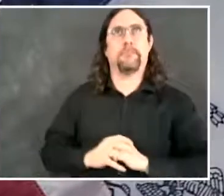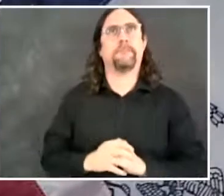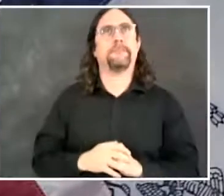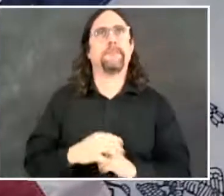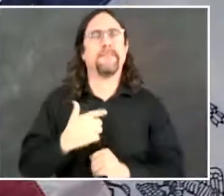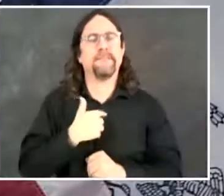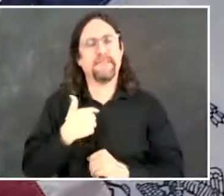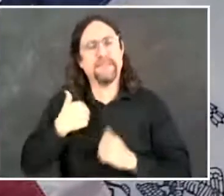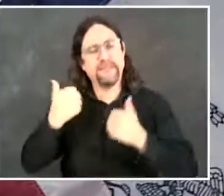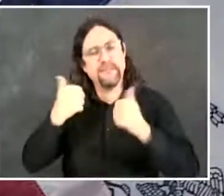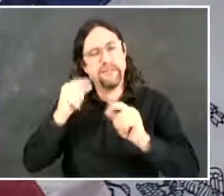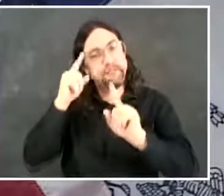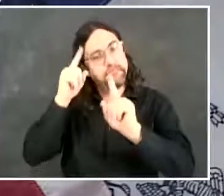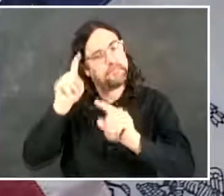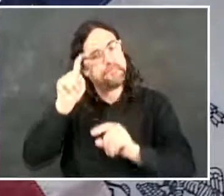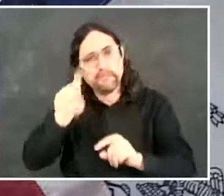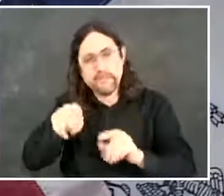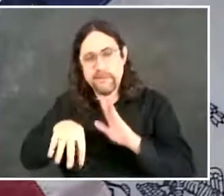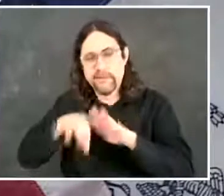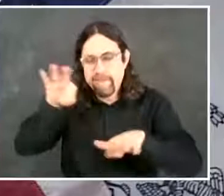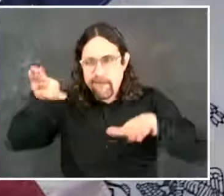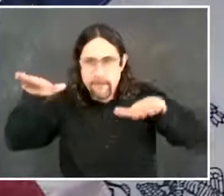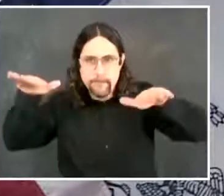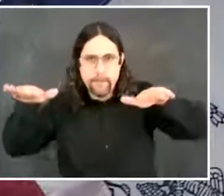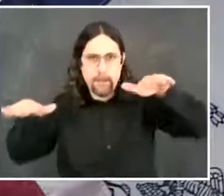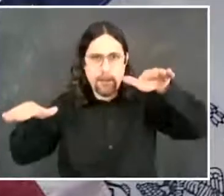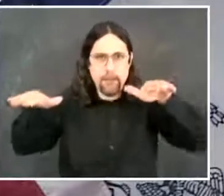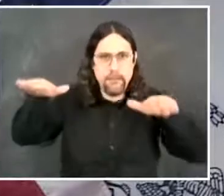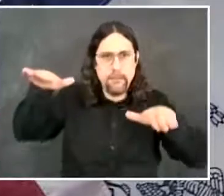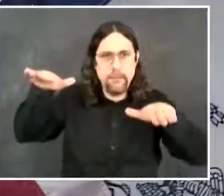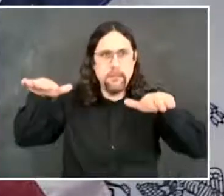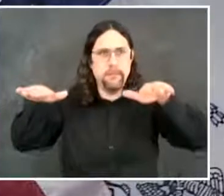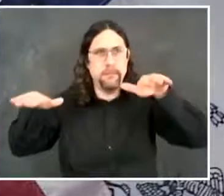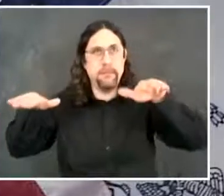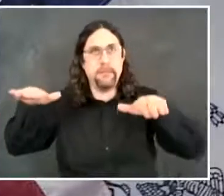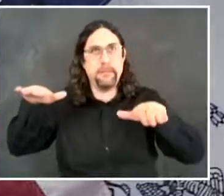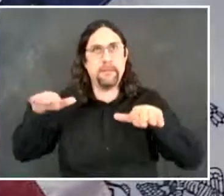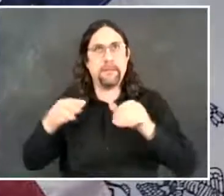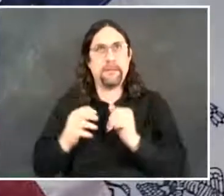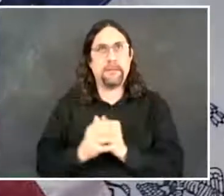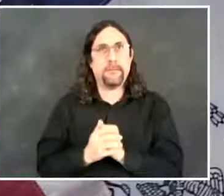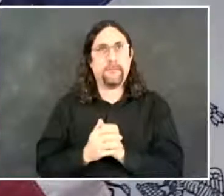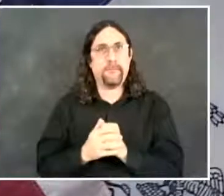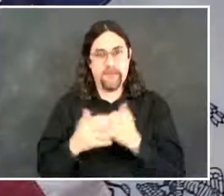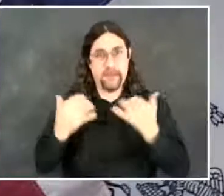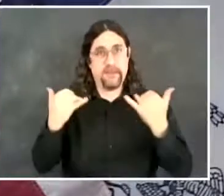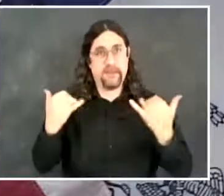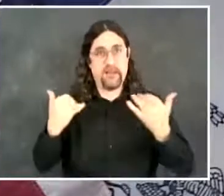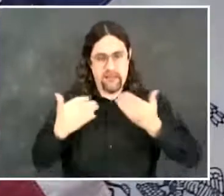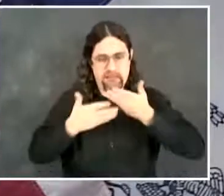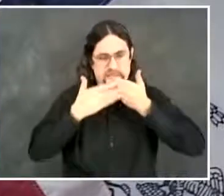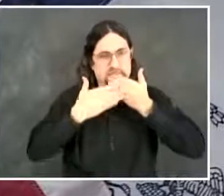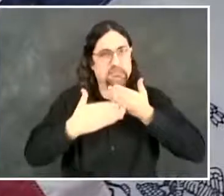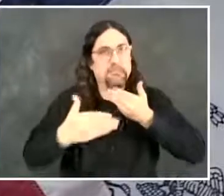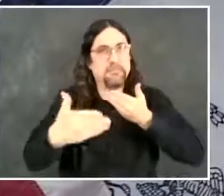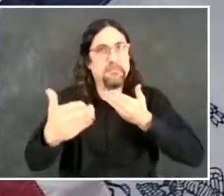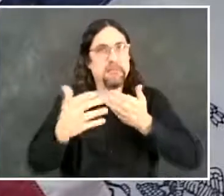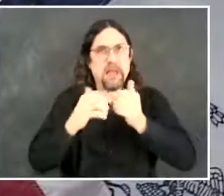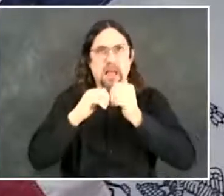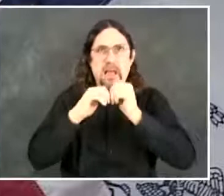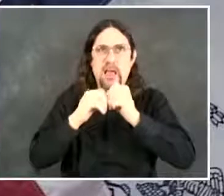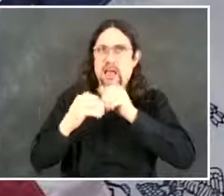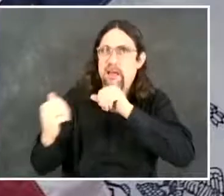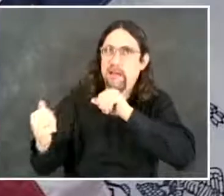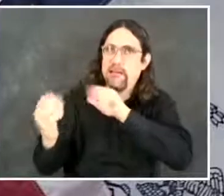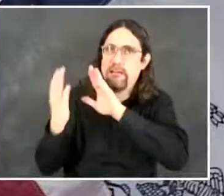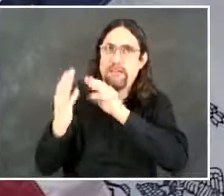The question of how we're going to address this, look, I'm pretty straightforward about this, Jacob.